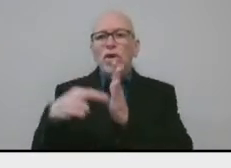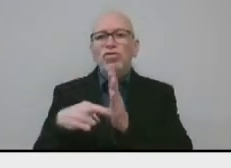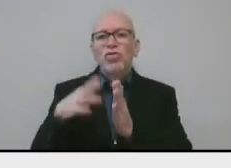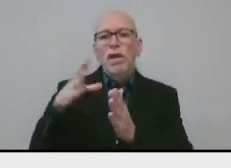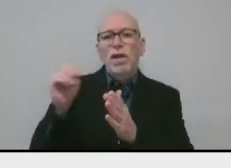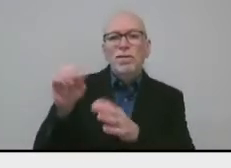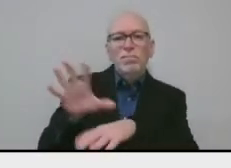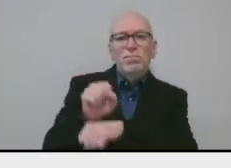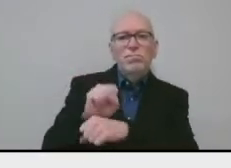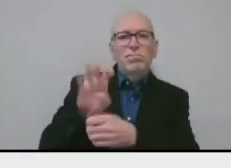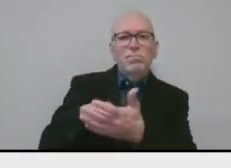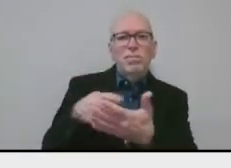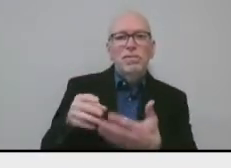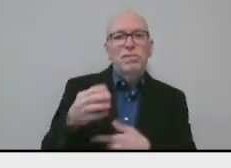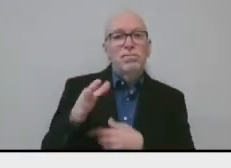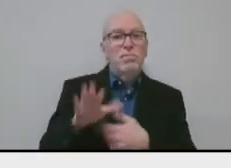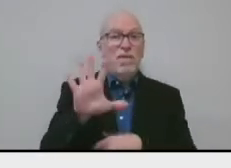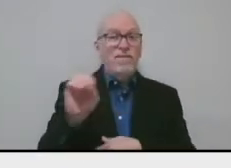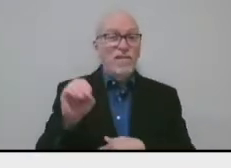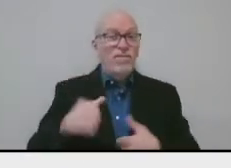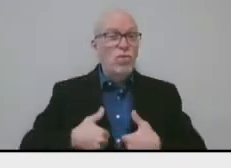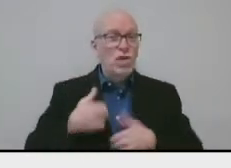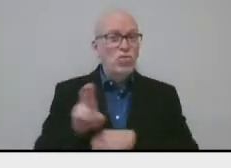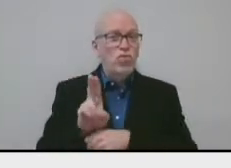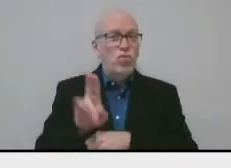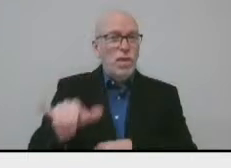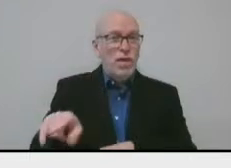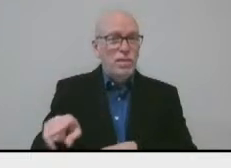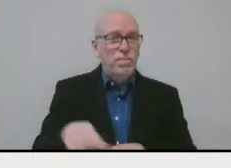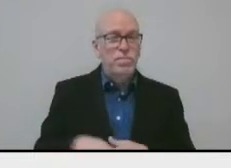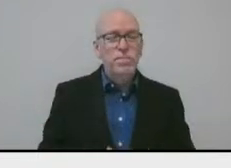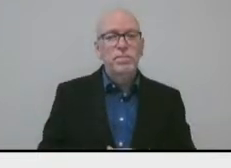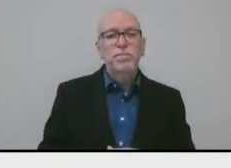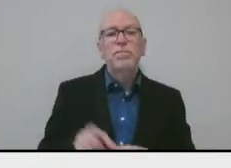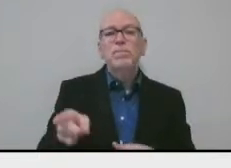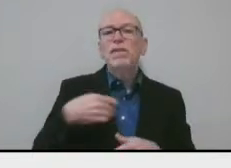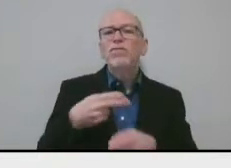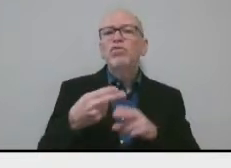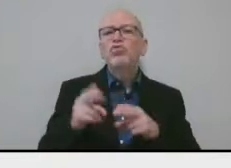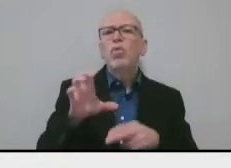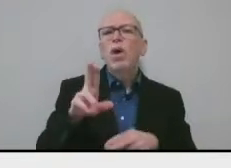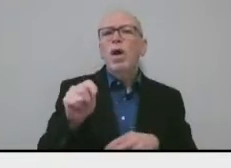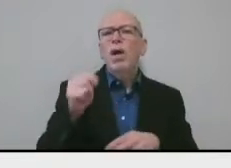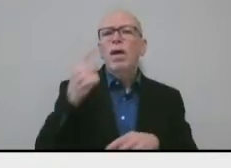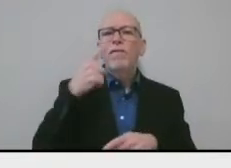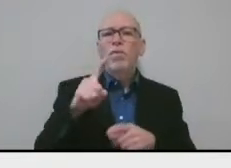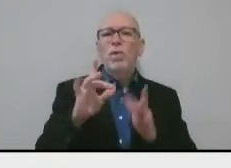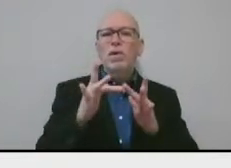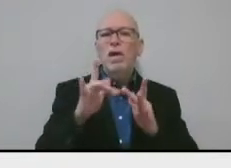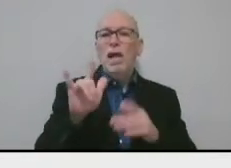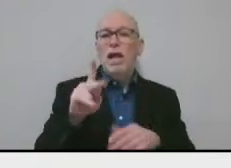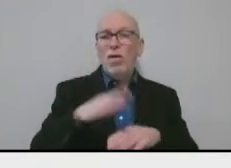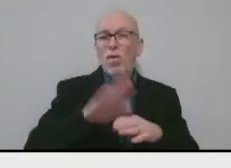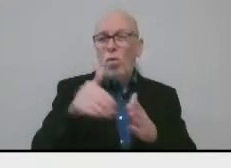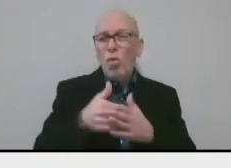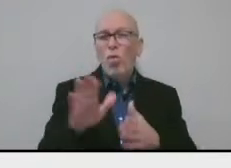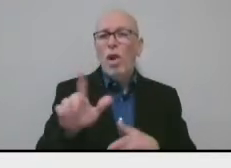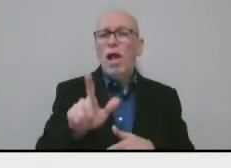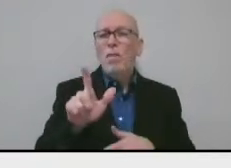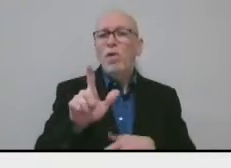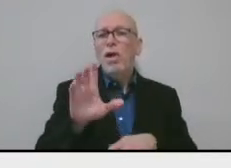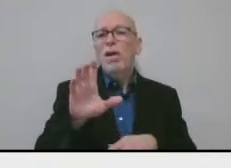50 residents have used it so far. The library also placed a shortcut to the link on all of its library computer